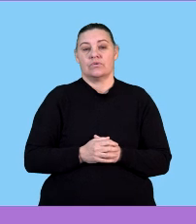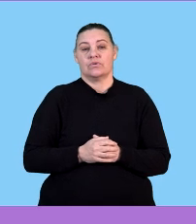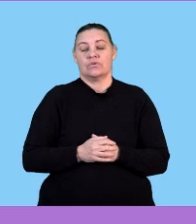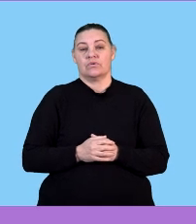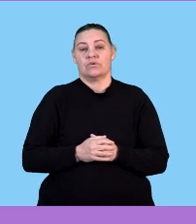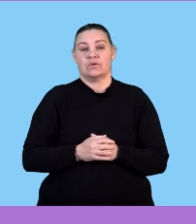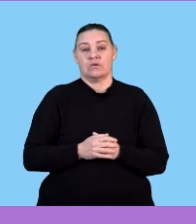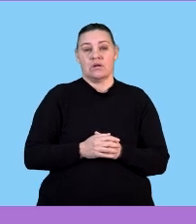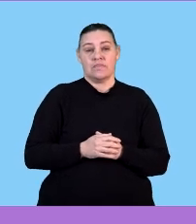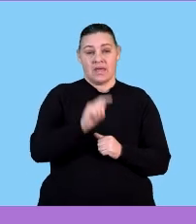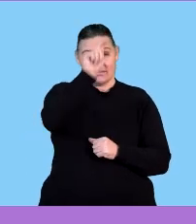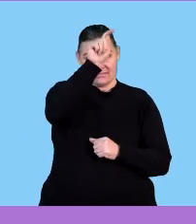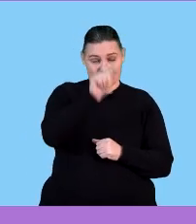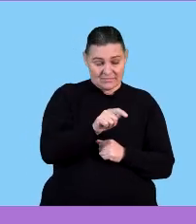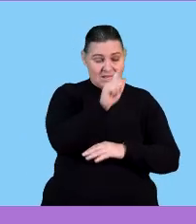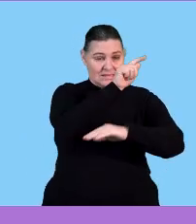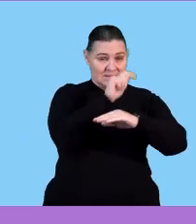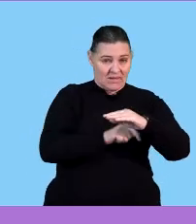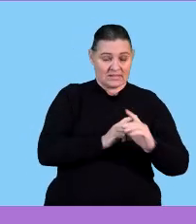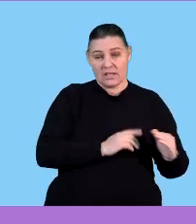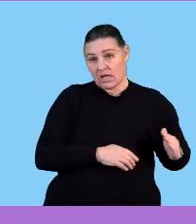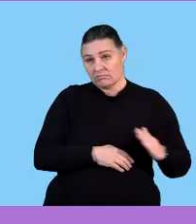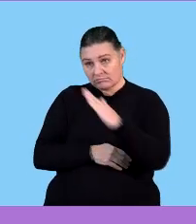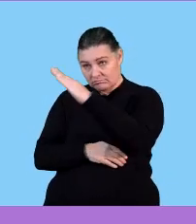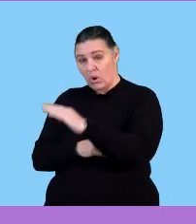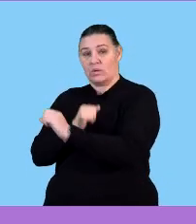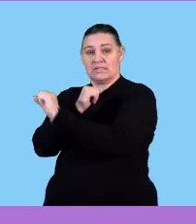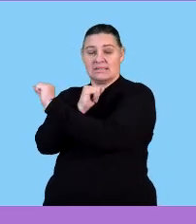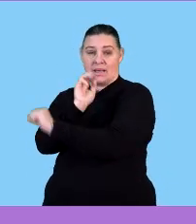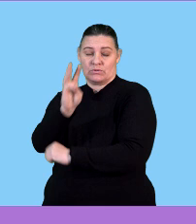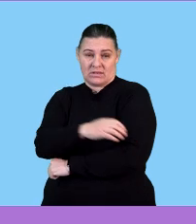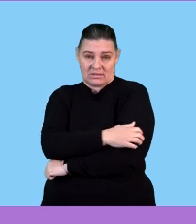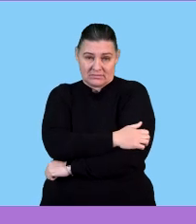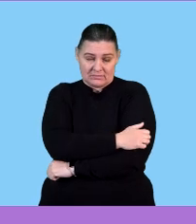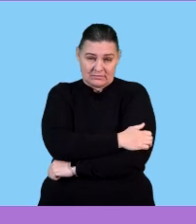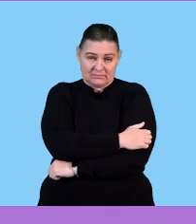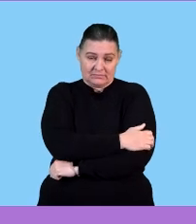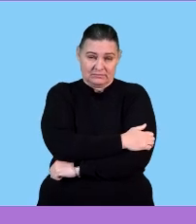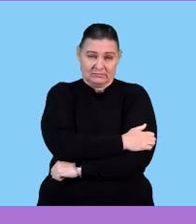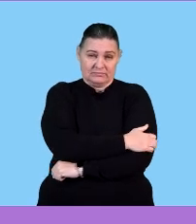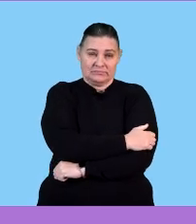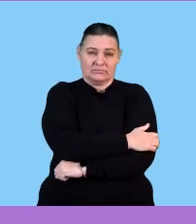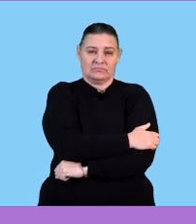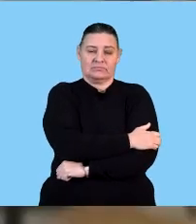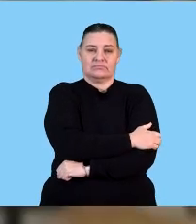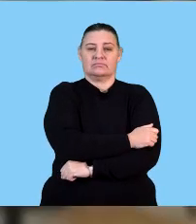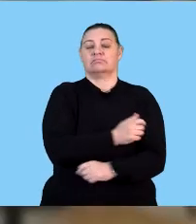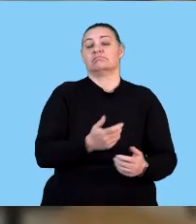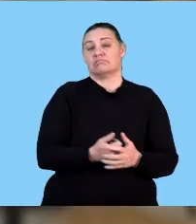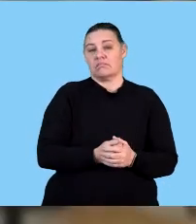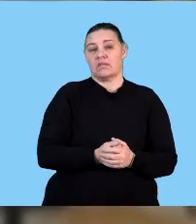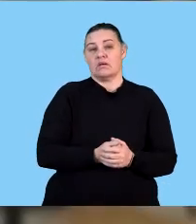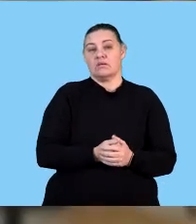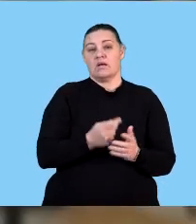numbers across from each other like that, there we go, we would times. All right, so those are the two operations we're